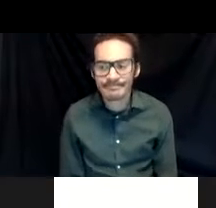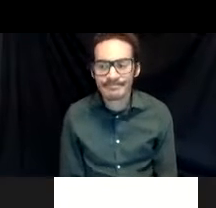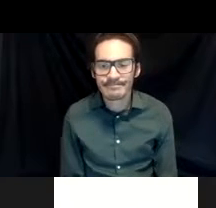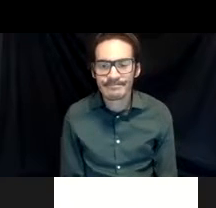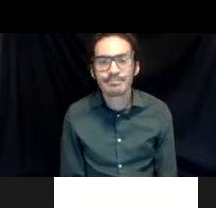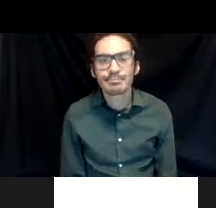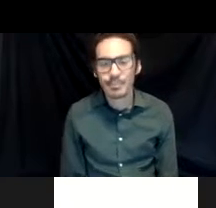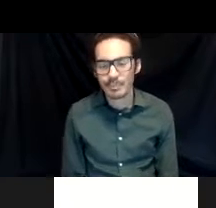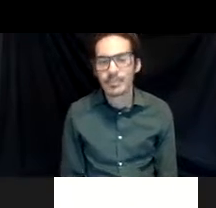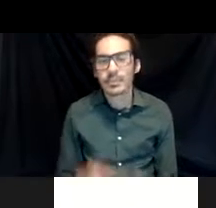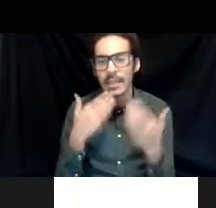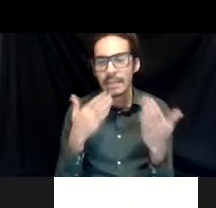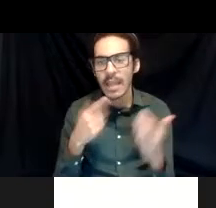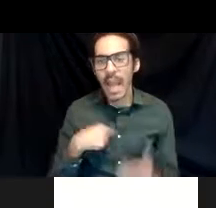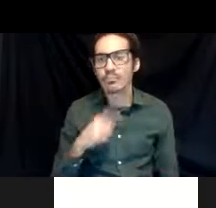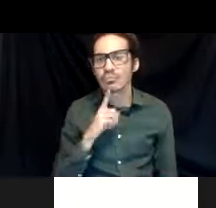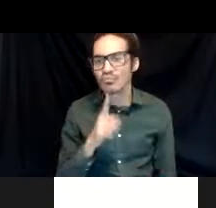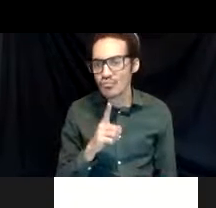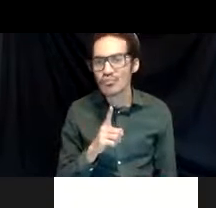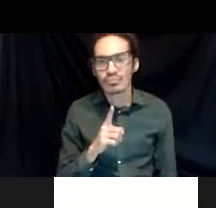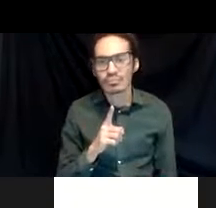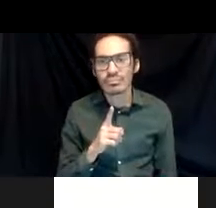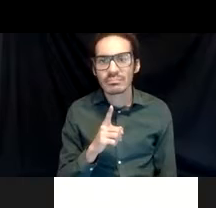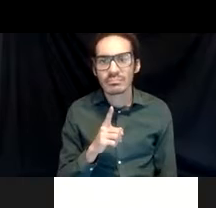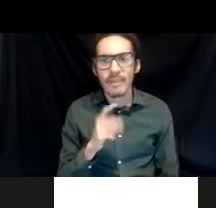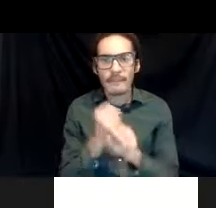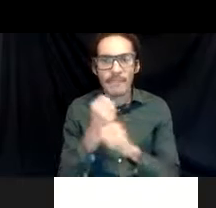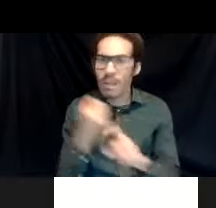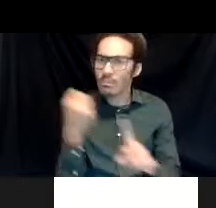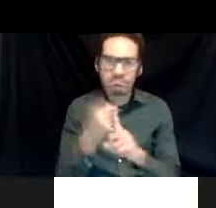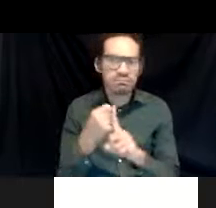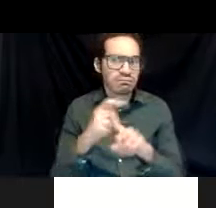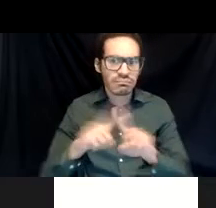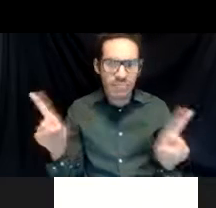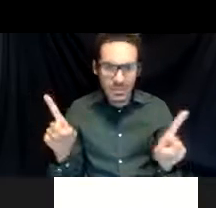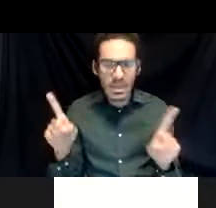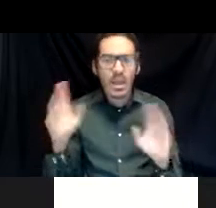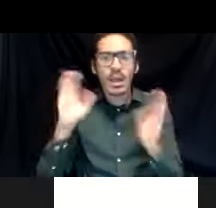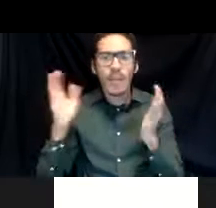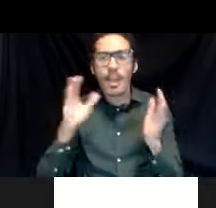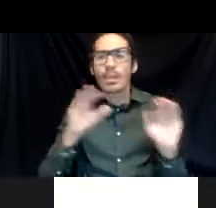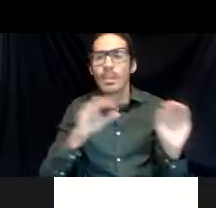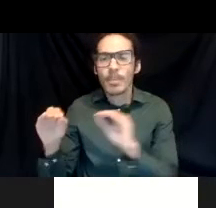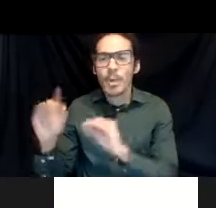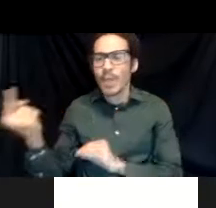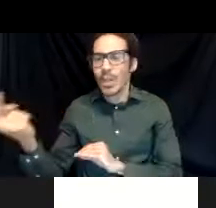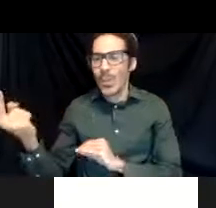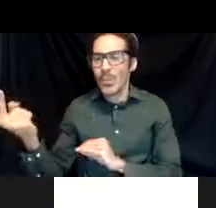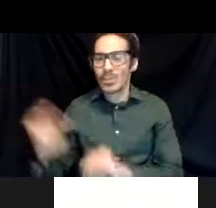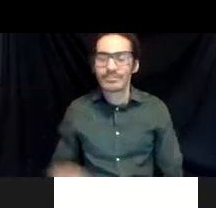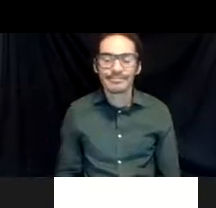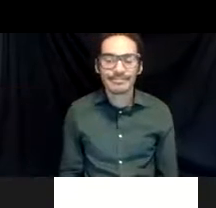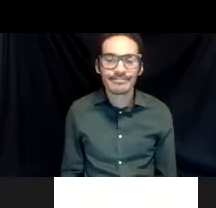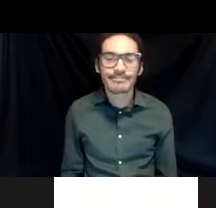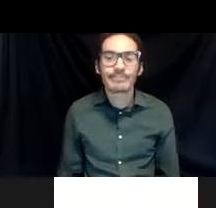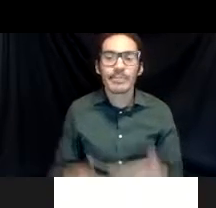Thank you. I'm sure that definitely makes a big difference versus if you had to go somewhere alone. All right. So my next